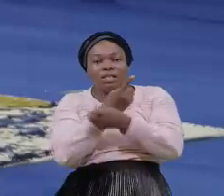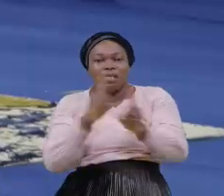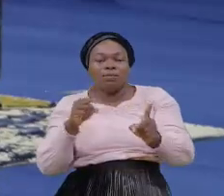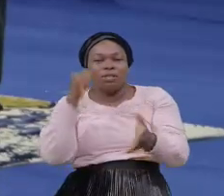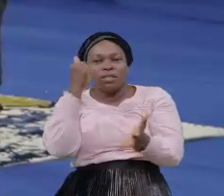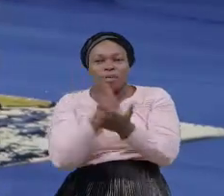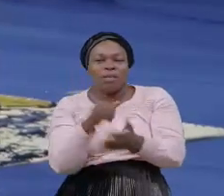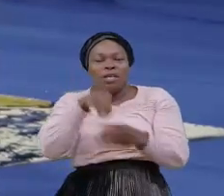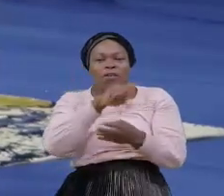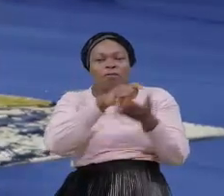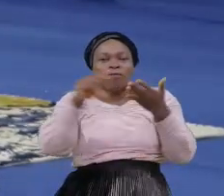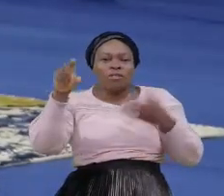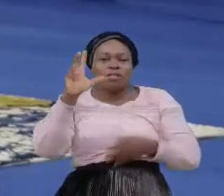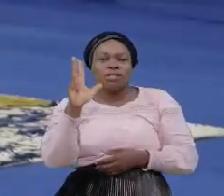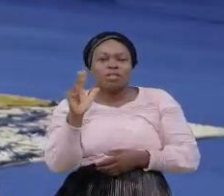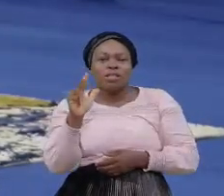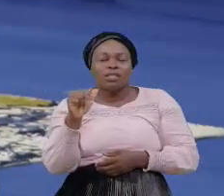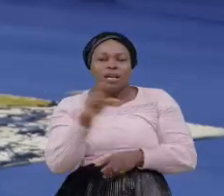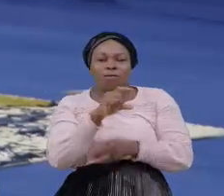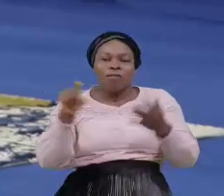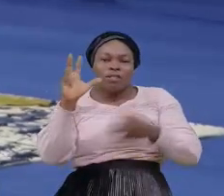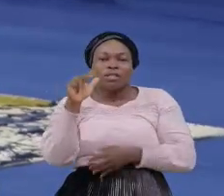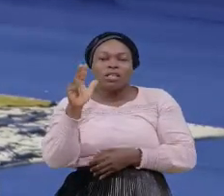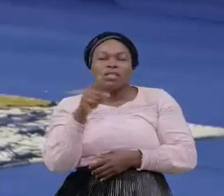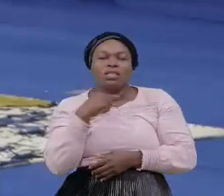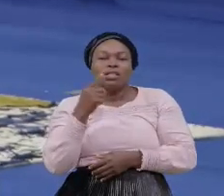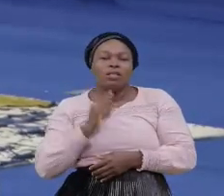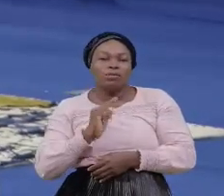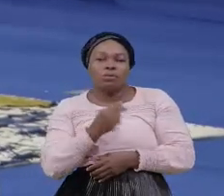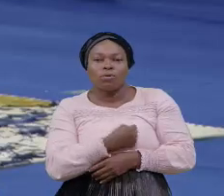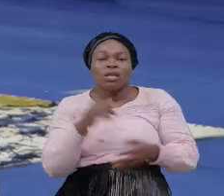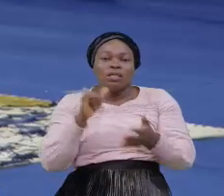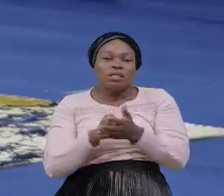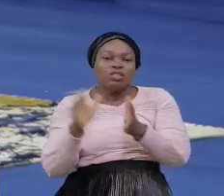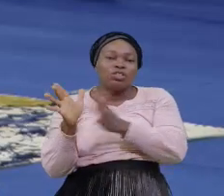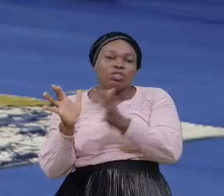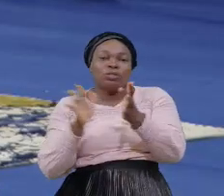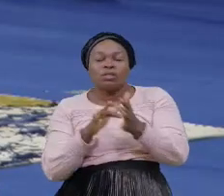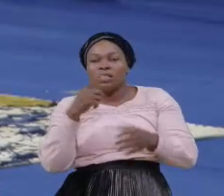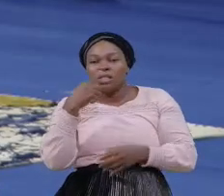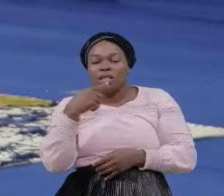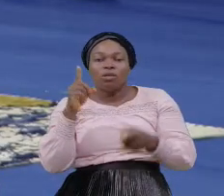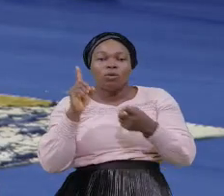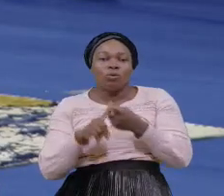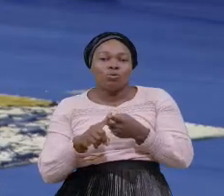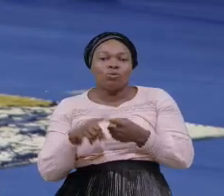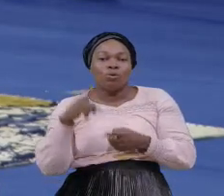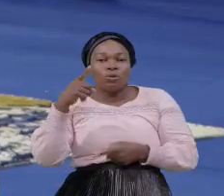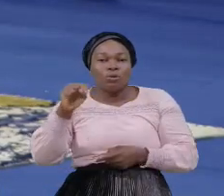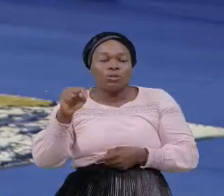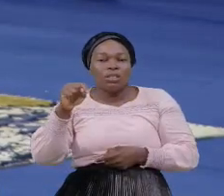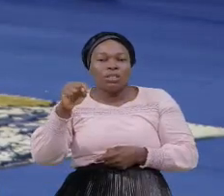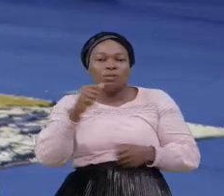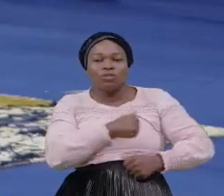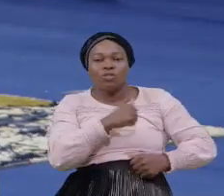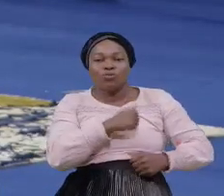13 tells us, and Jesus said unto the centurion,